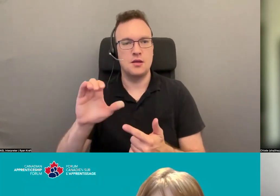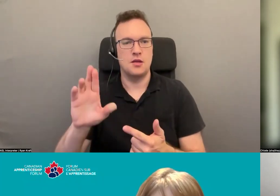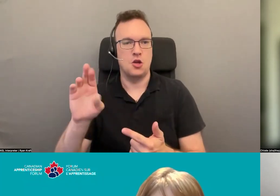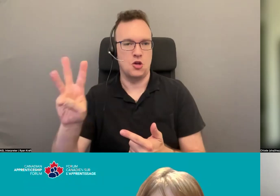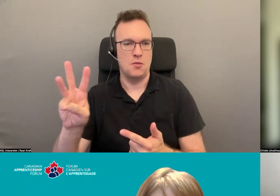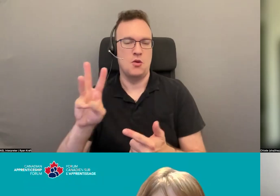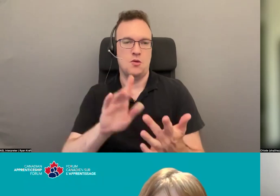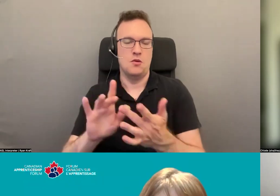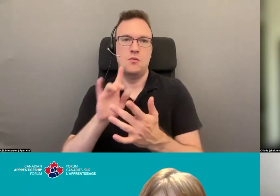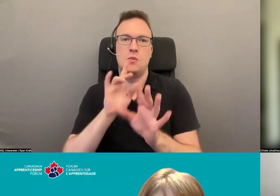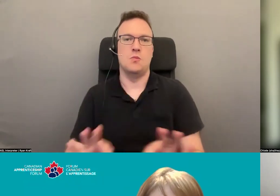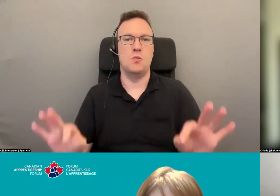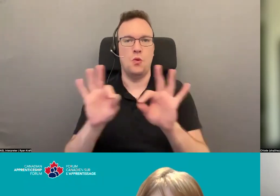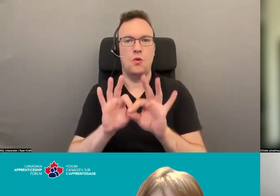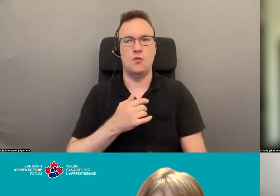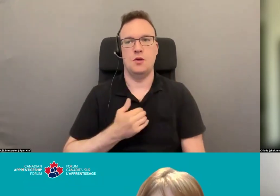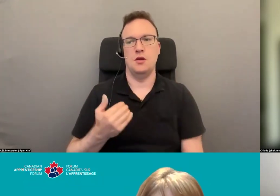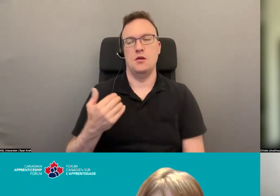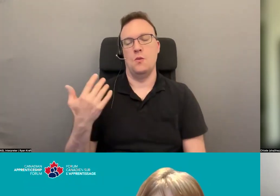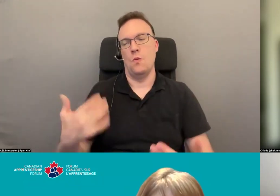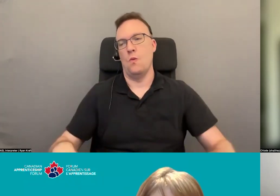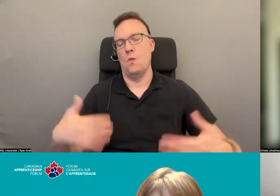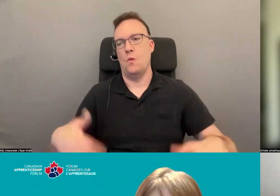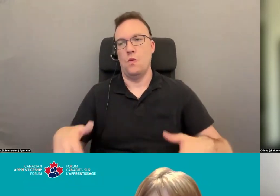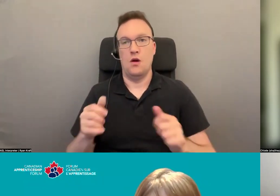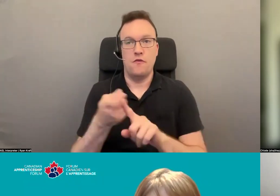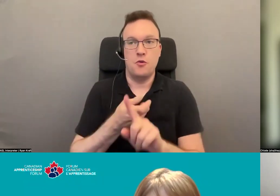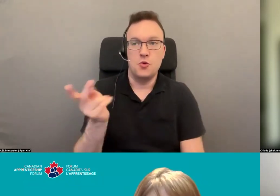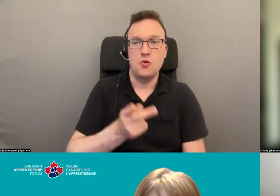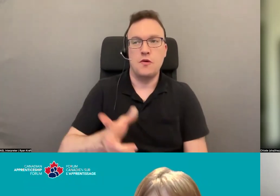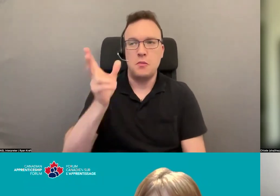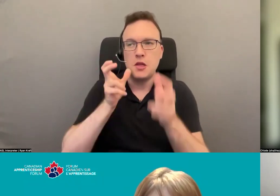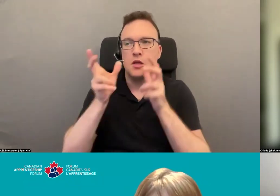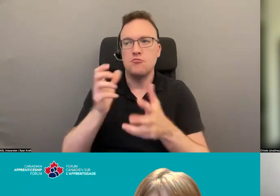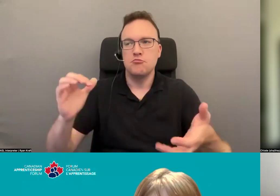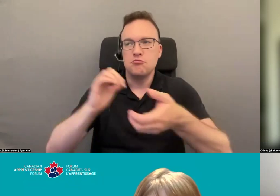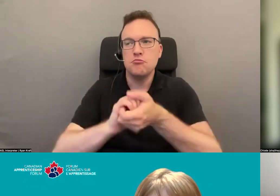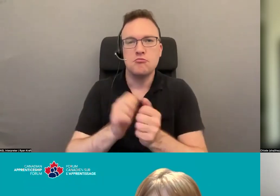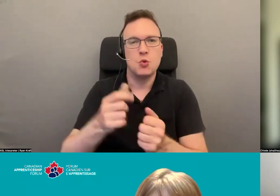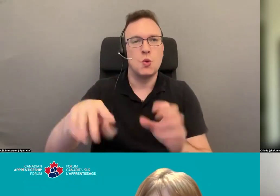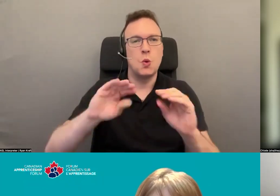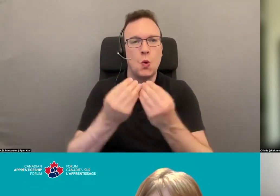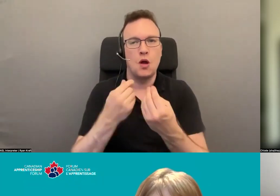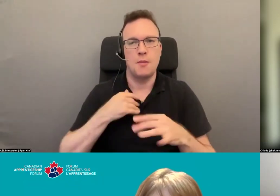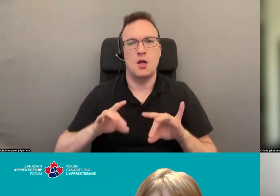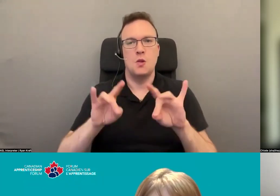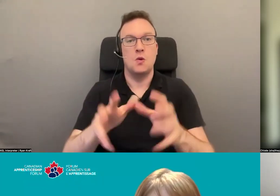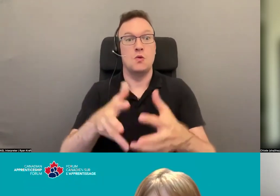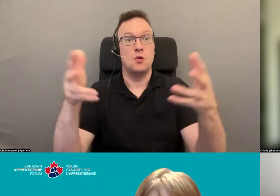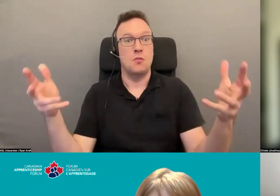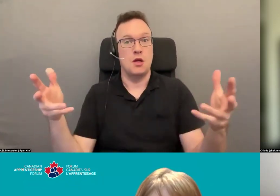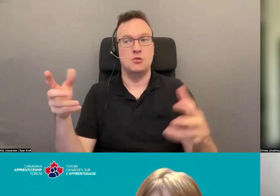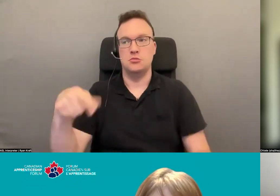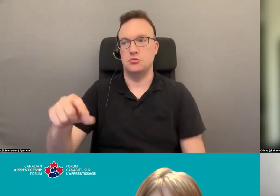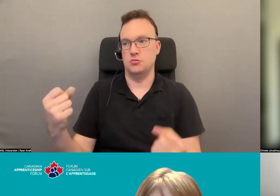Work, because I have just learned so much by actually listening and partnering with organizations that support disabilities. And